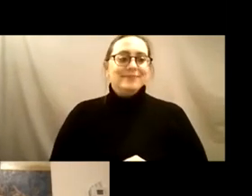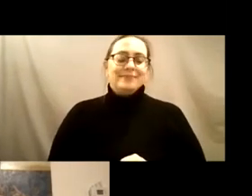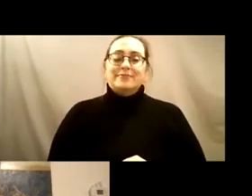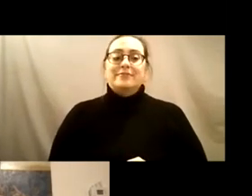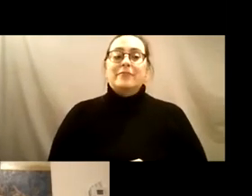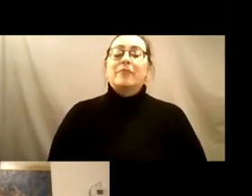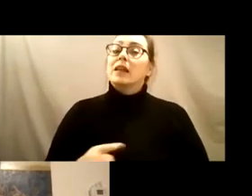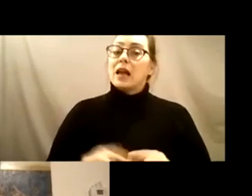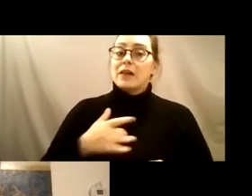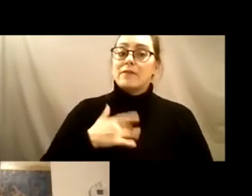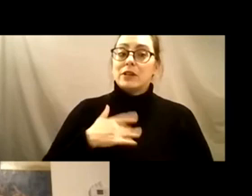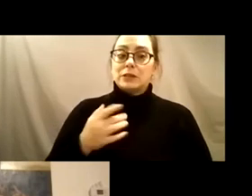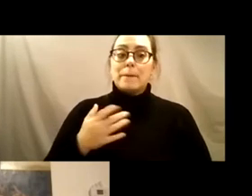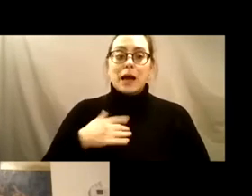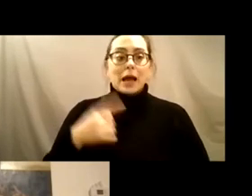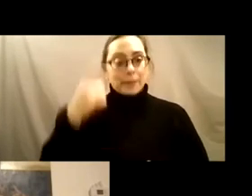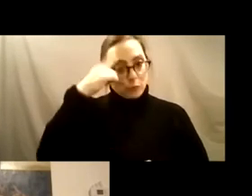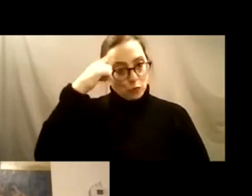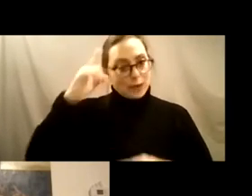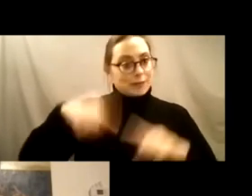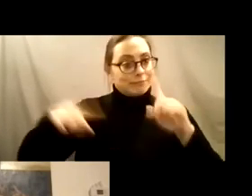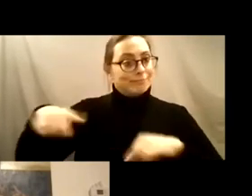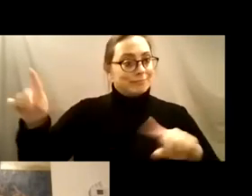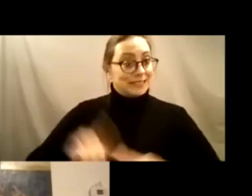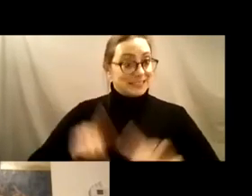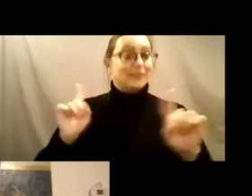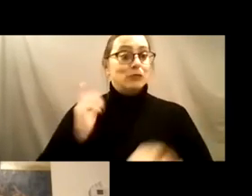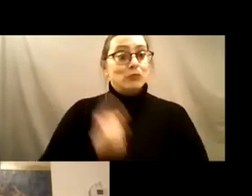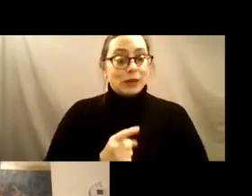my neurodivergence is